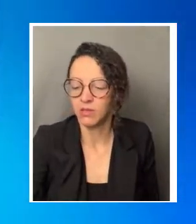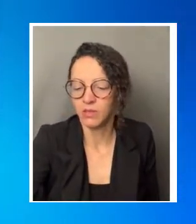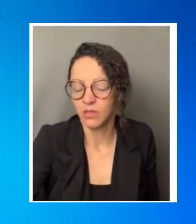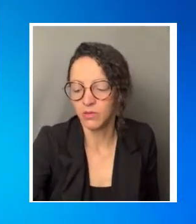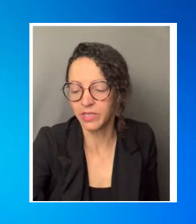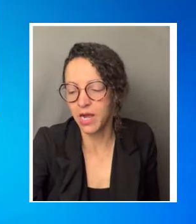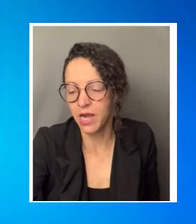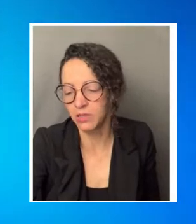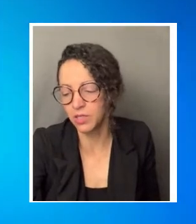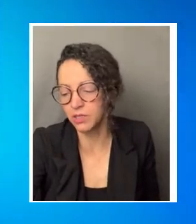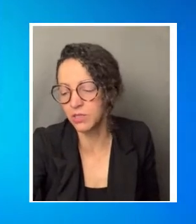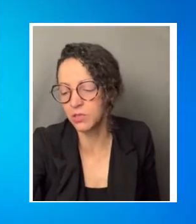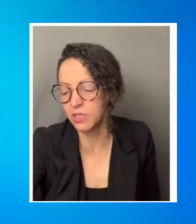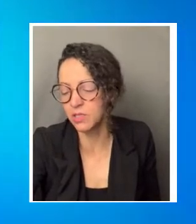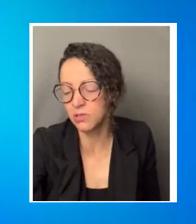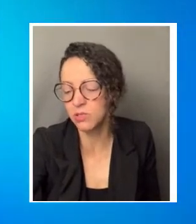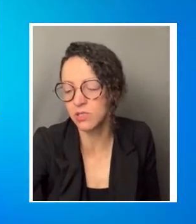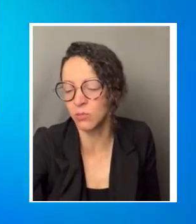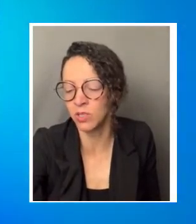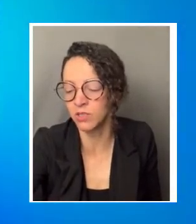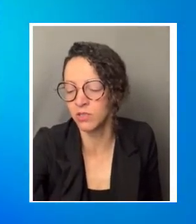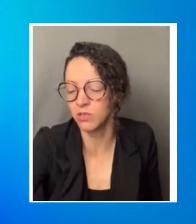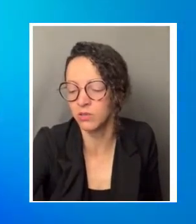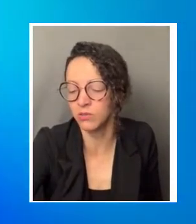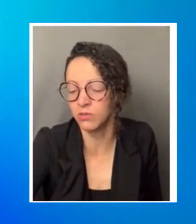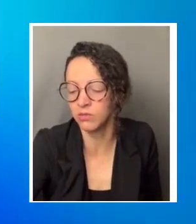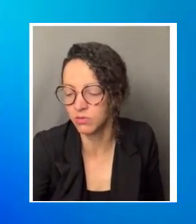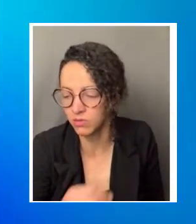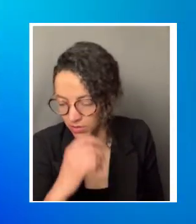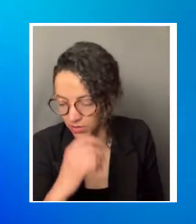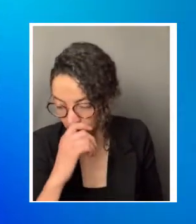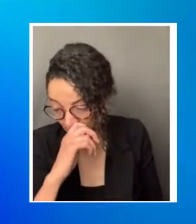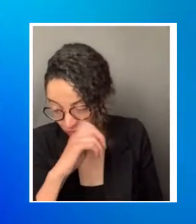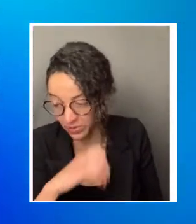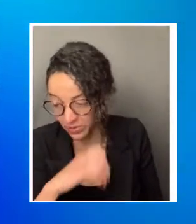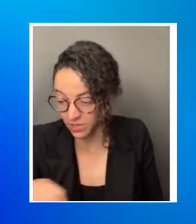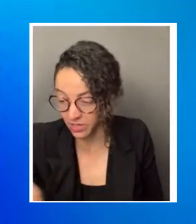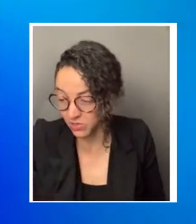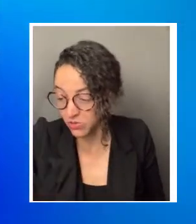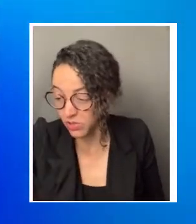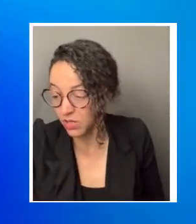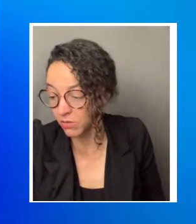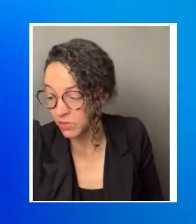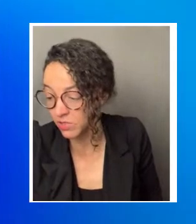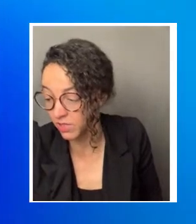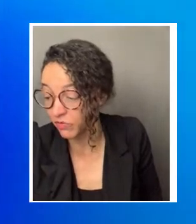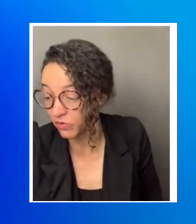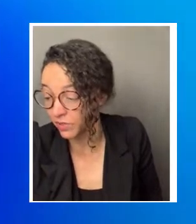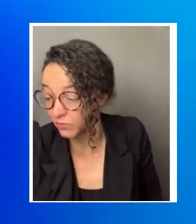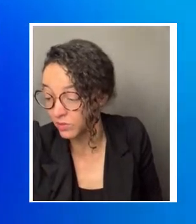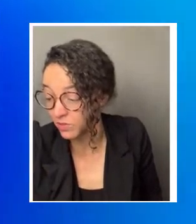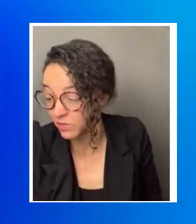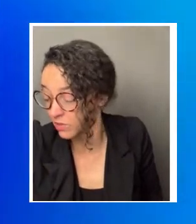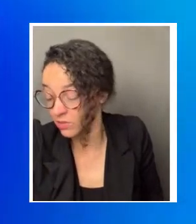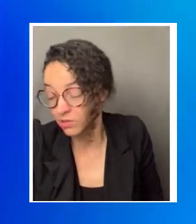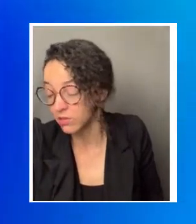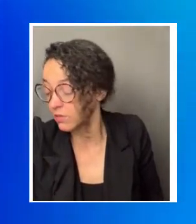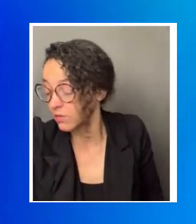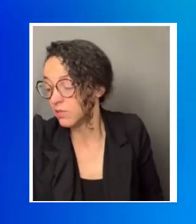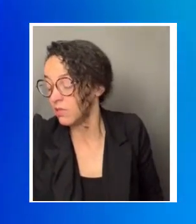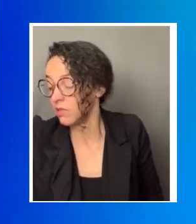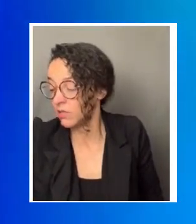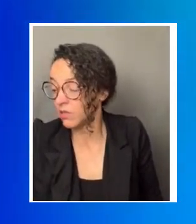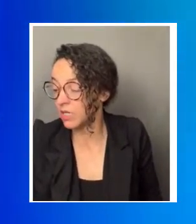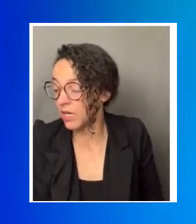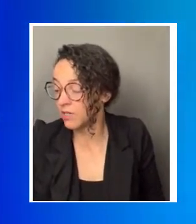They should just go off the poll. Okay. So you don't have to look through the chat box. Well, we actually wanted to give you a